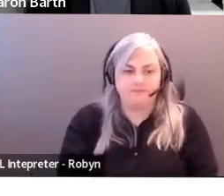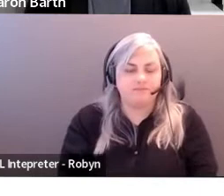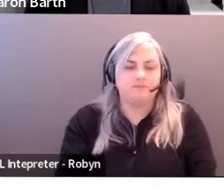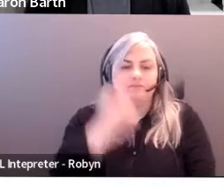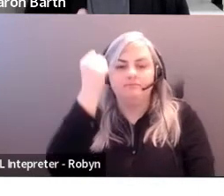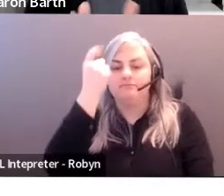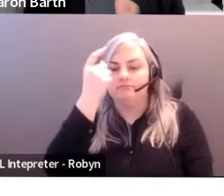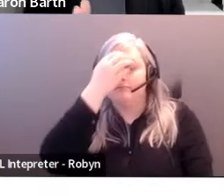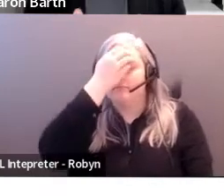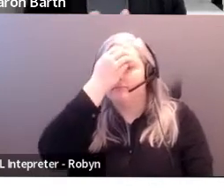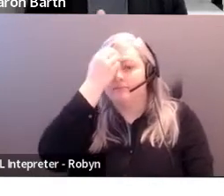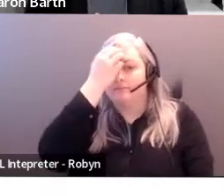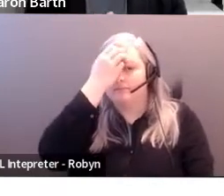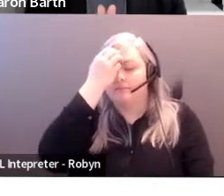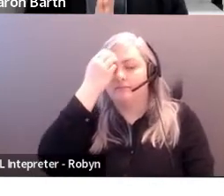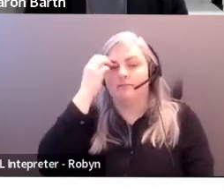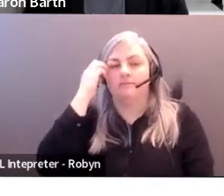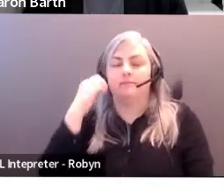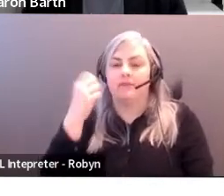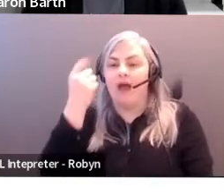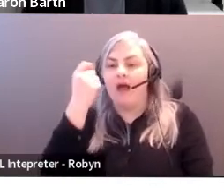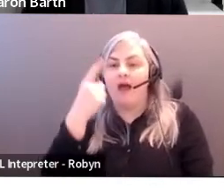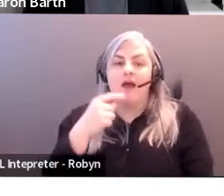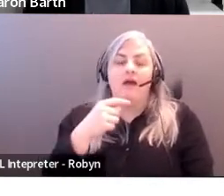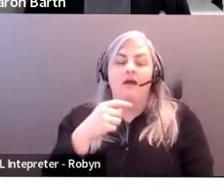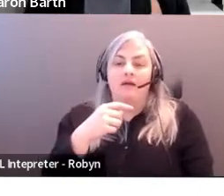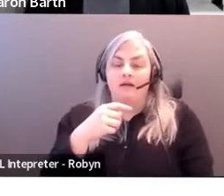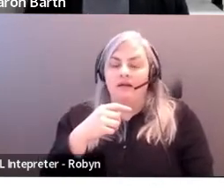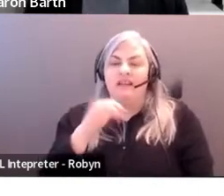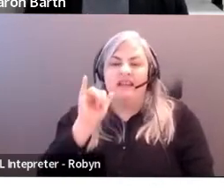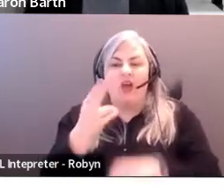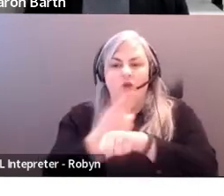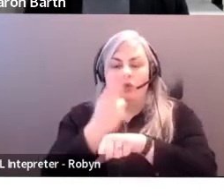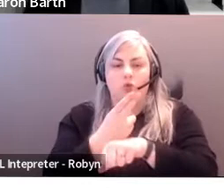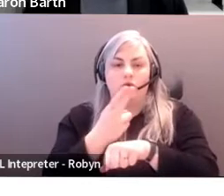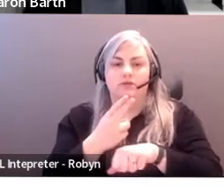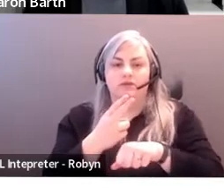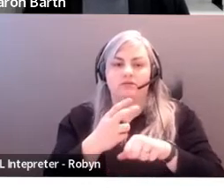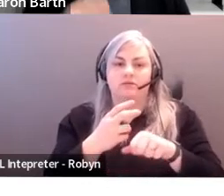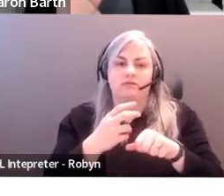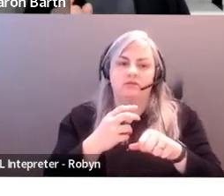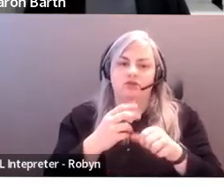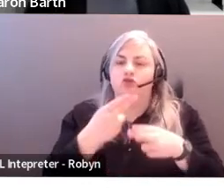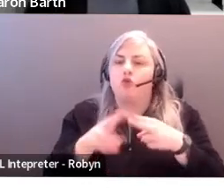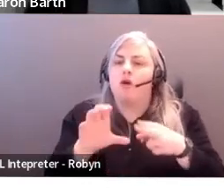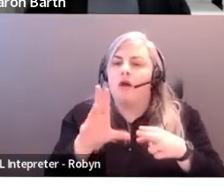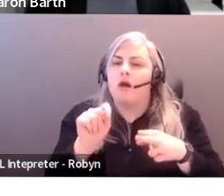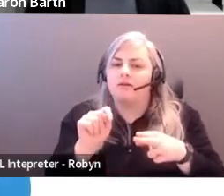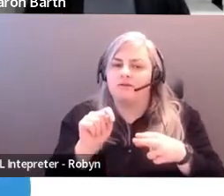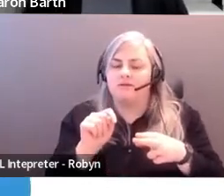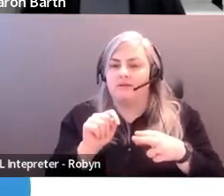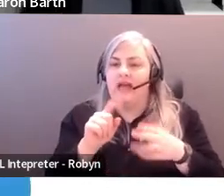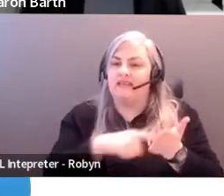But it's using these rules of thumbs and shortcuts, and it's not always correct. And when it's